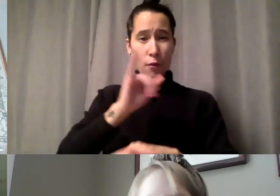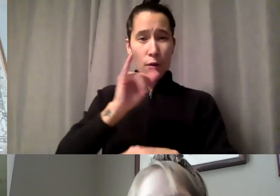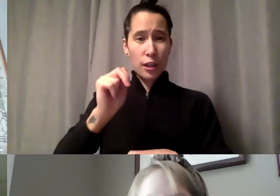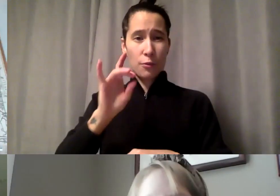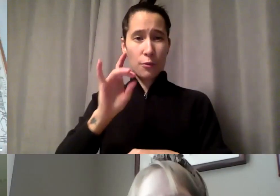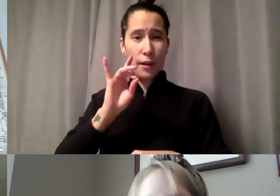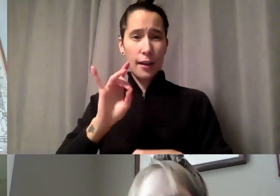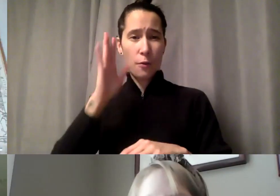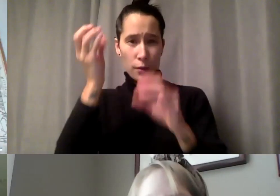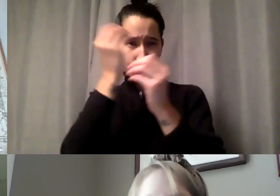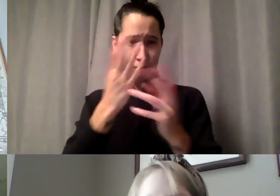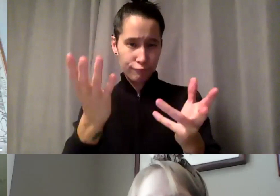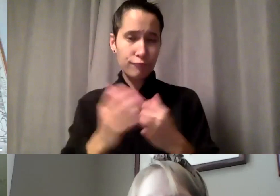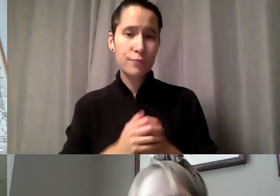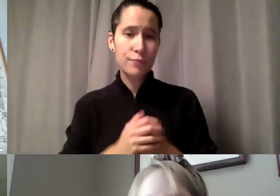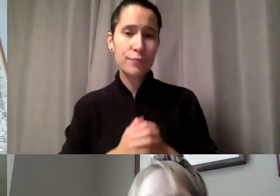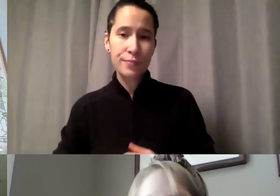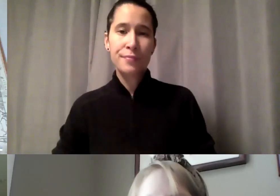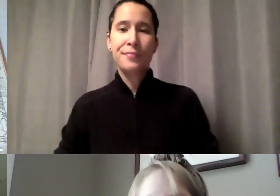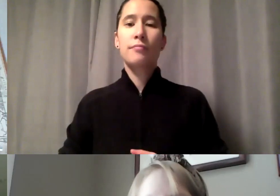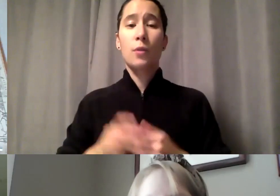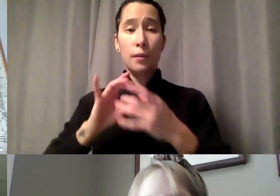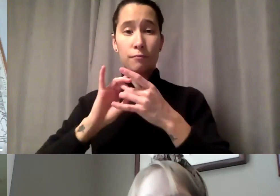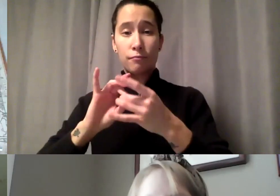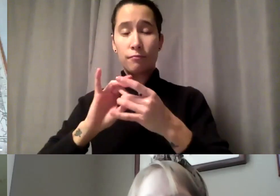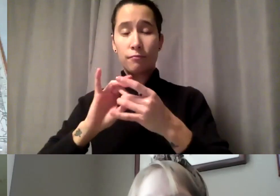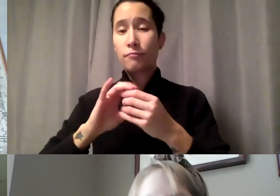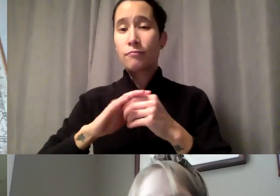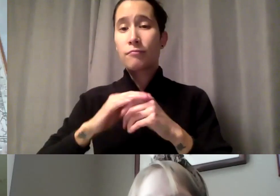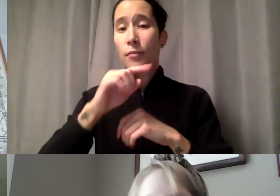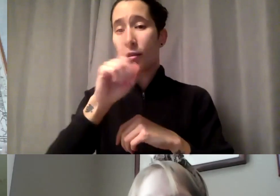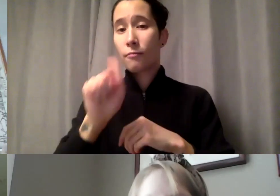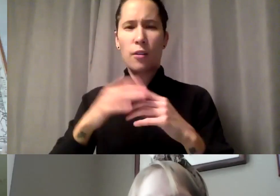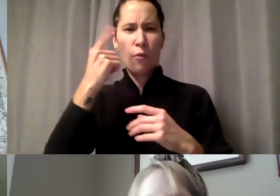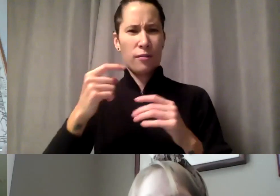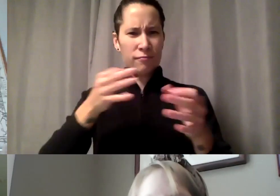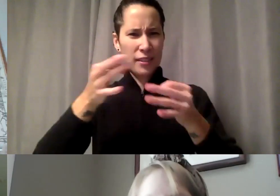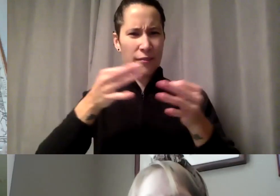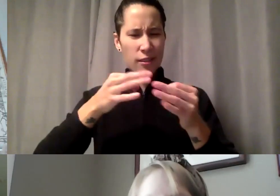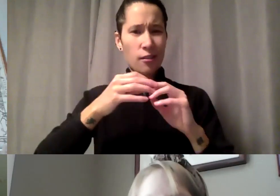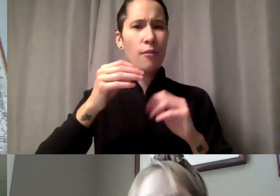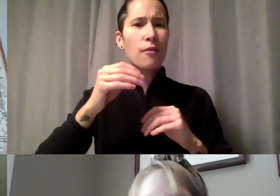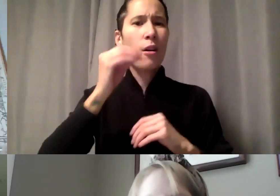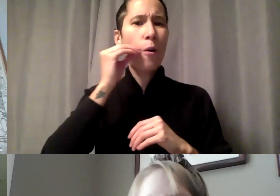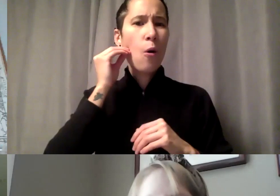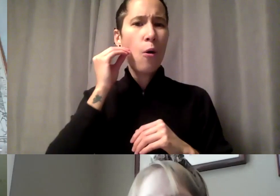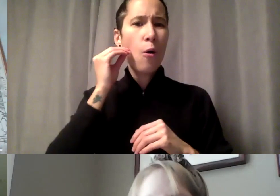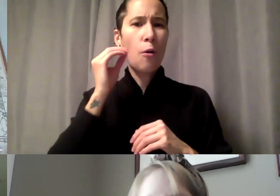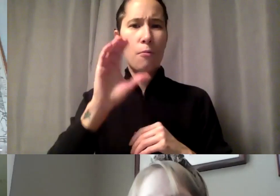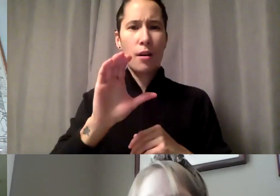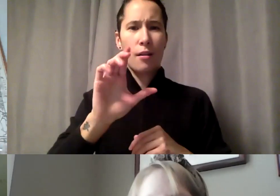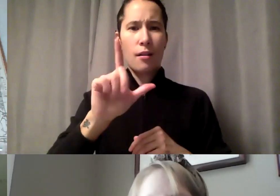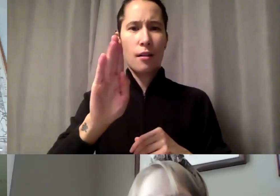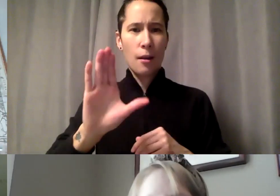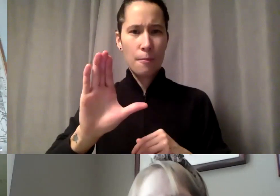some questions around community and the definition of home club. So quite a few questions coming in pre-submitted, but also this